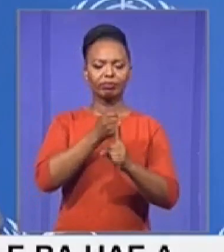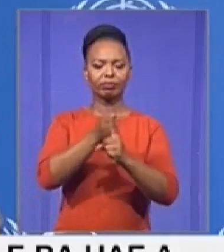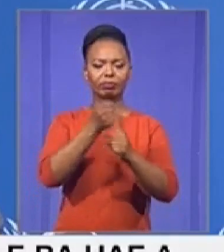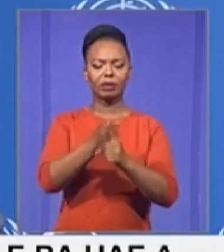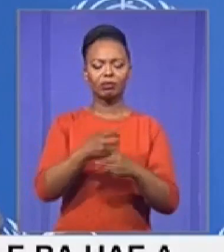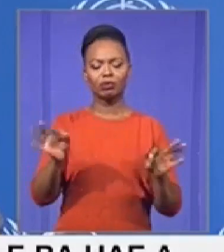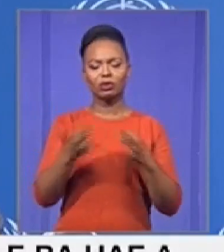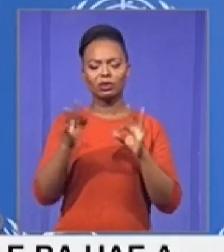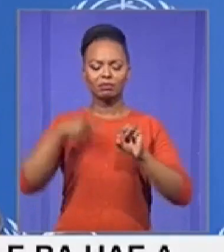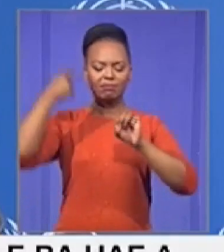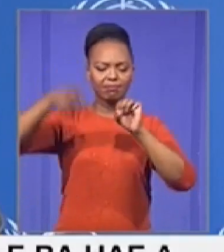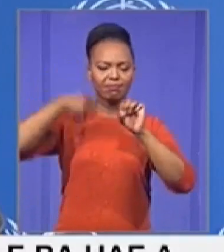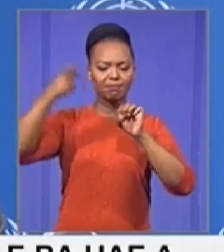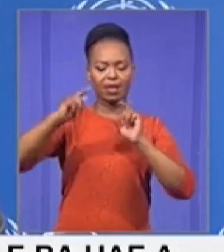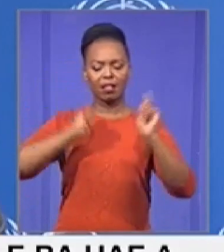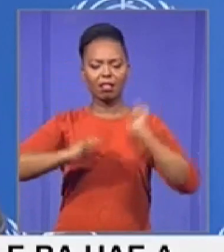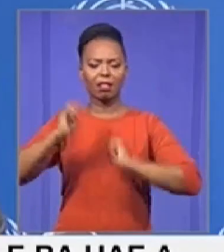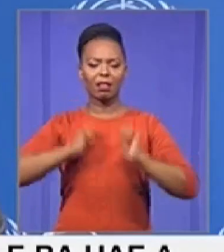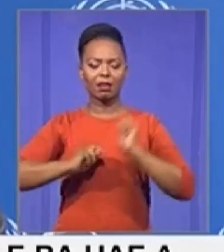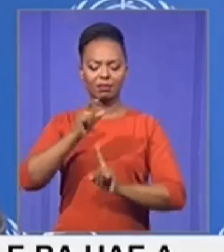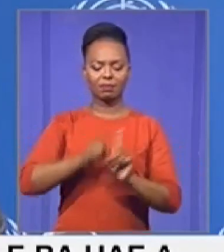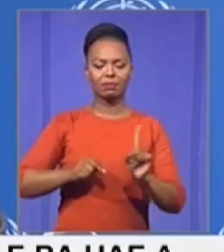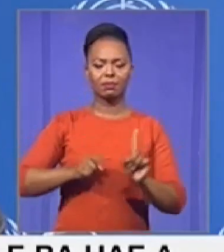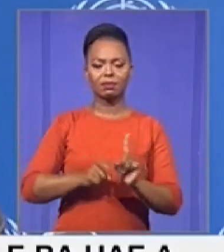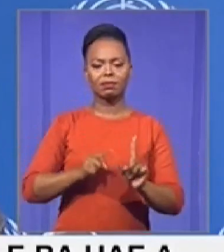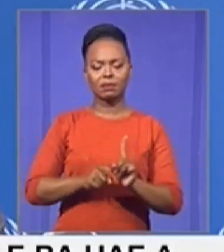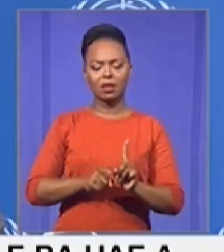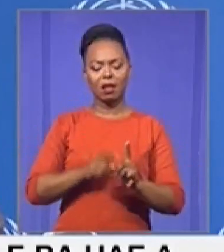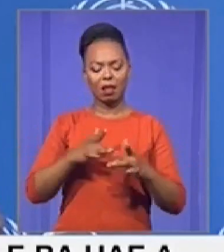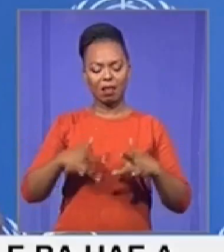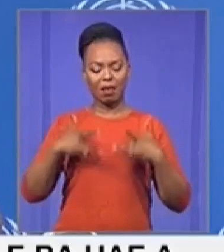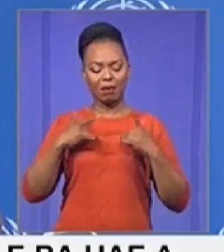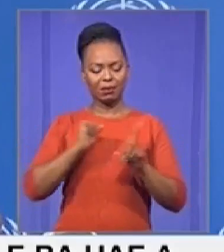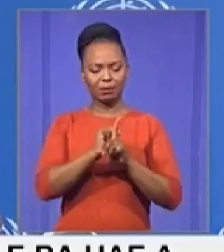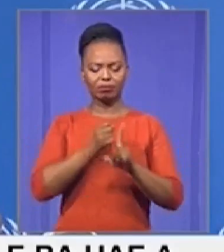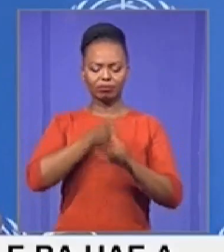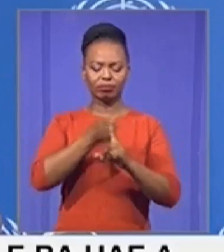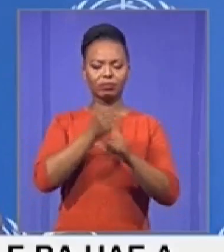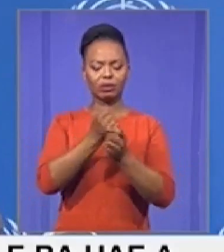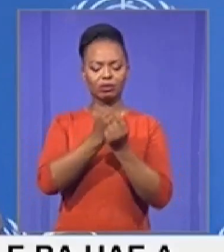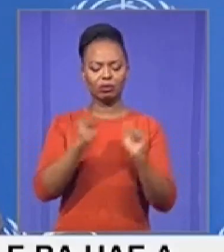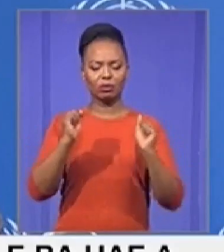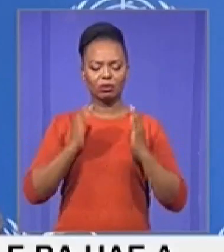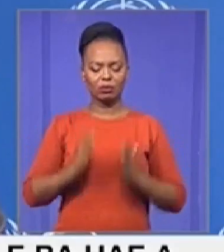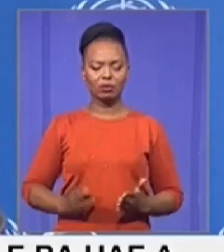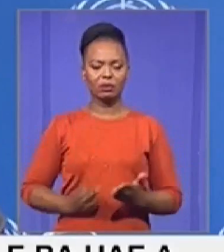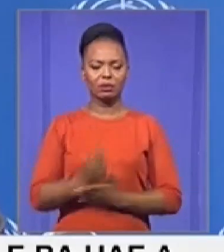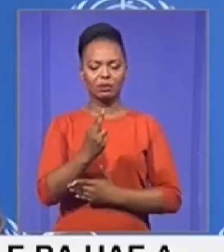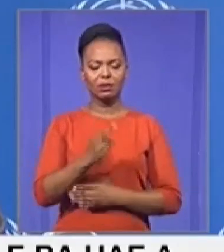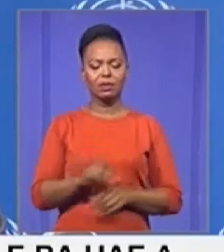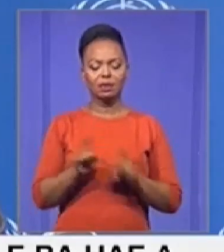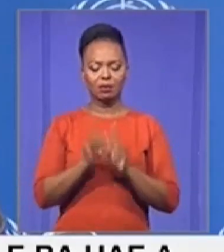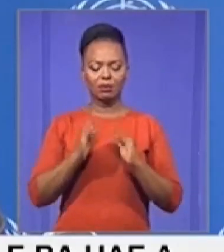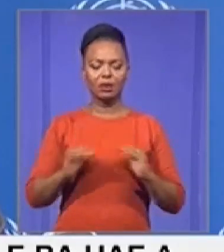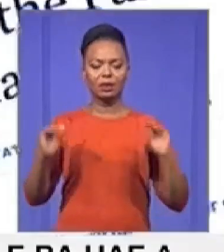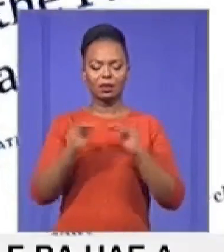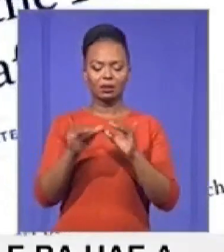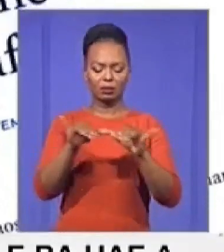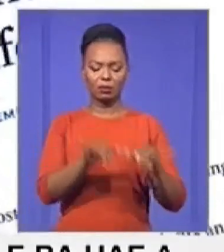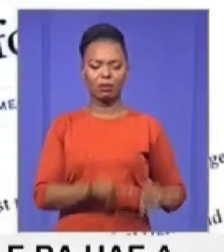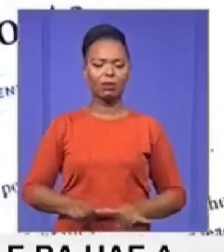music, film, and theater, Mr. Belafonte devoted his life fighting for human rights and against injustice in all its